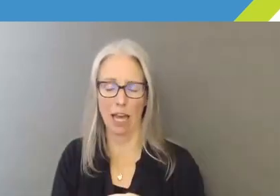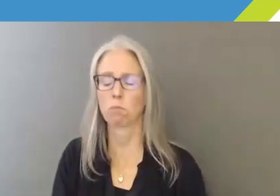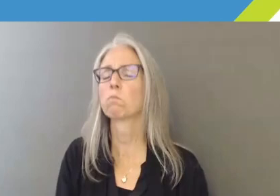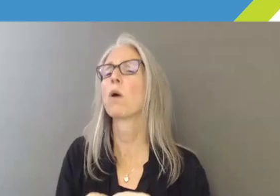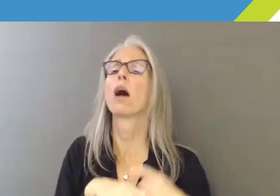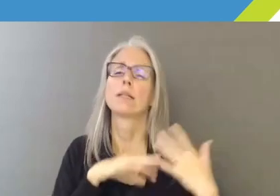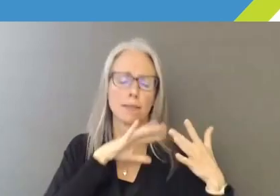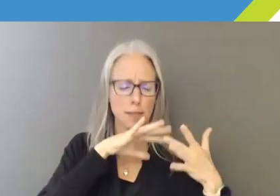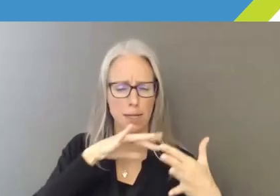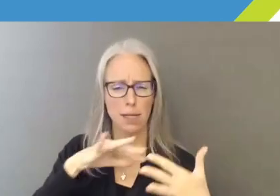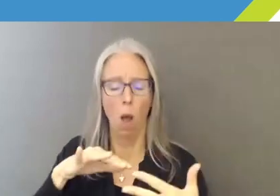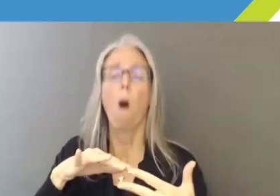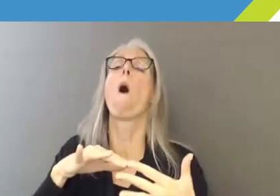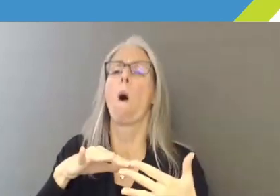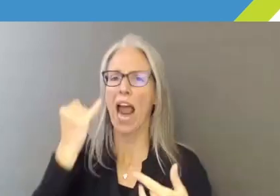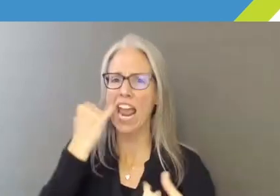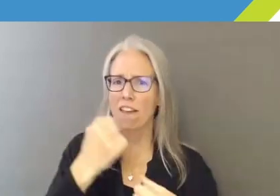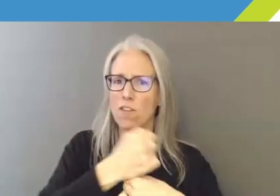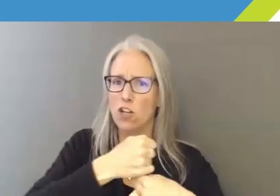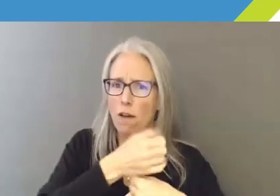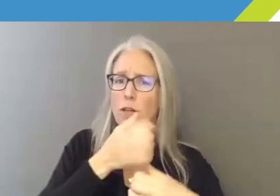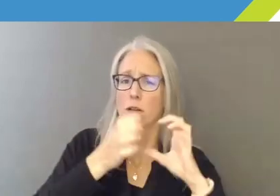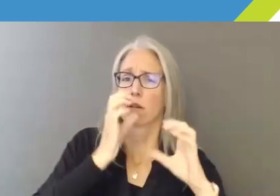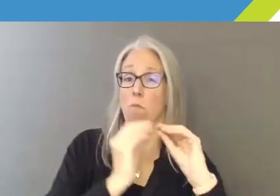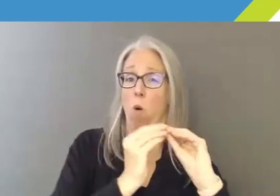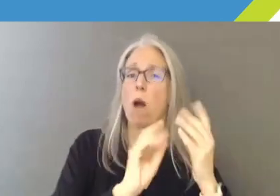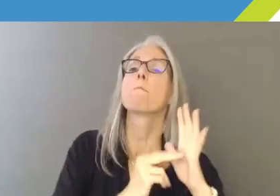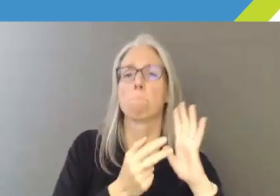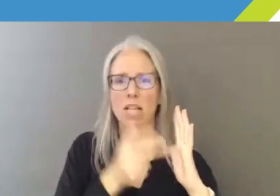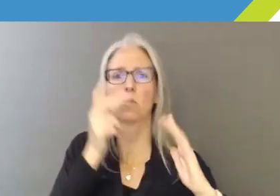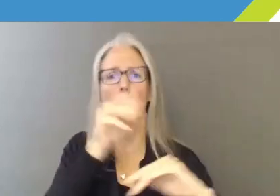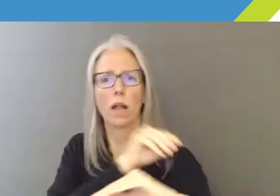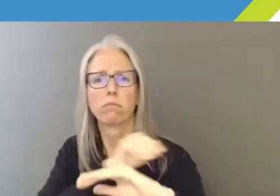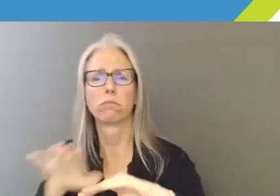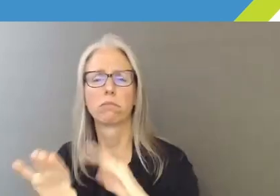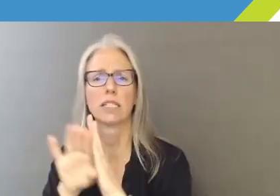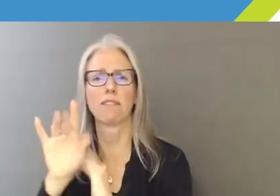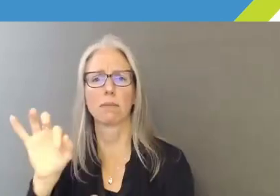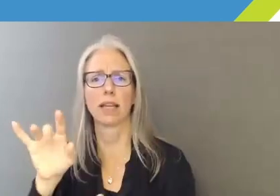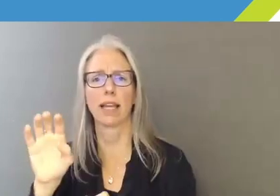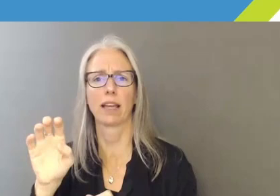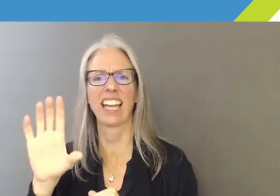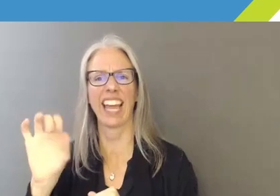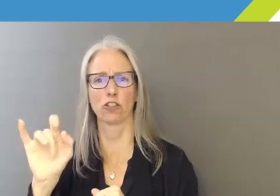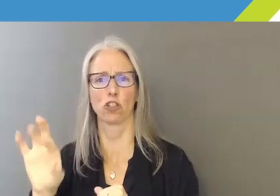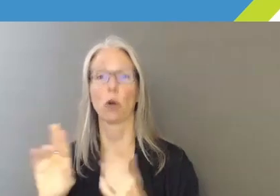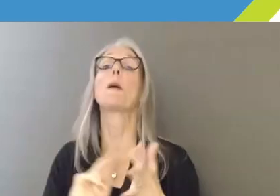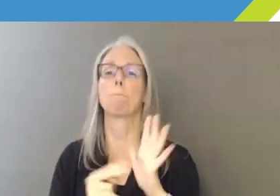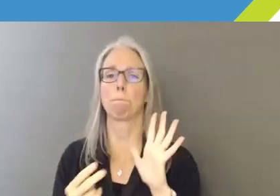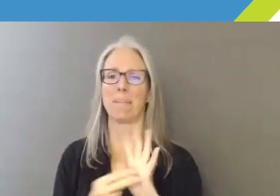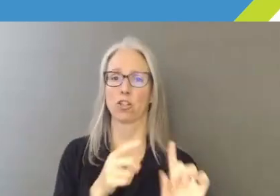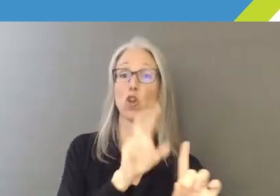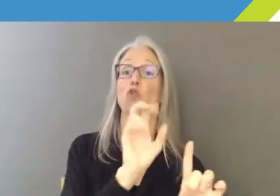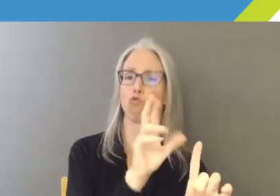more coffee were more likely to develop cancer. This would lead us to conclude, well, yes, coffee is a risk factor for cancer. But what if it